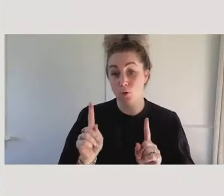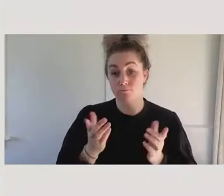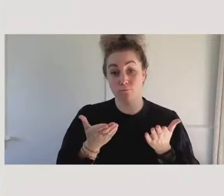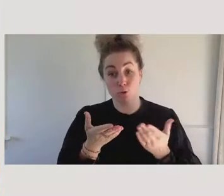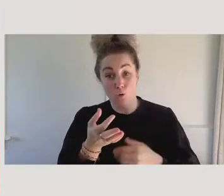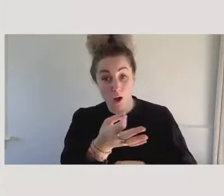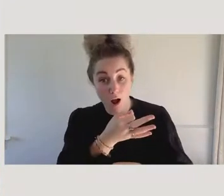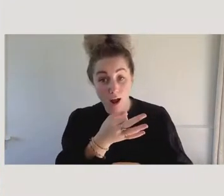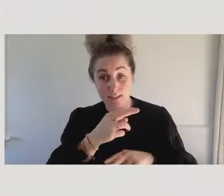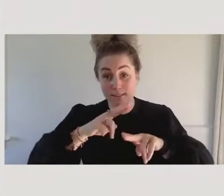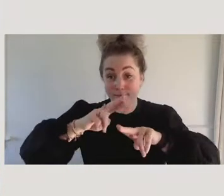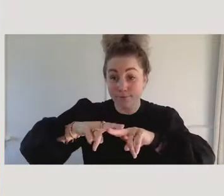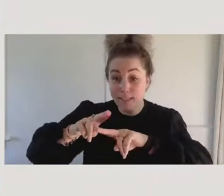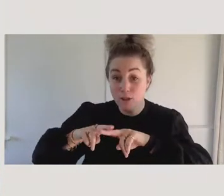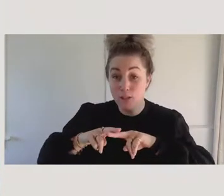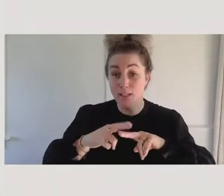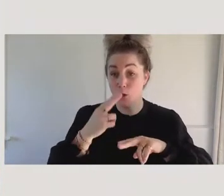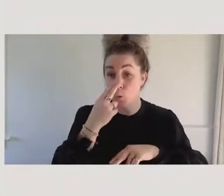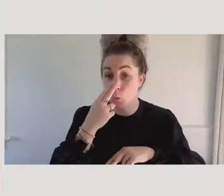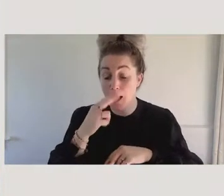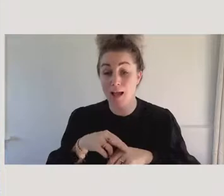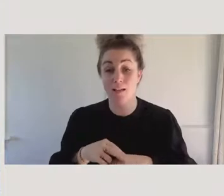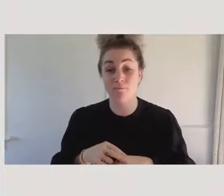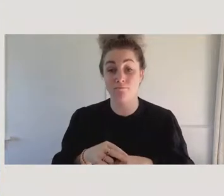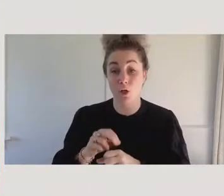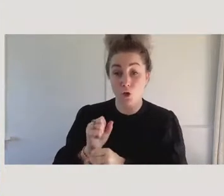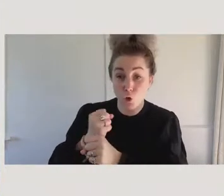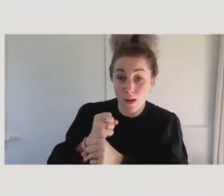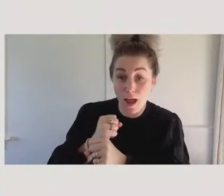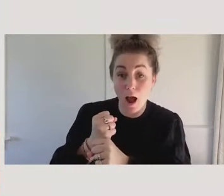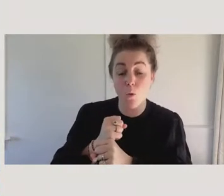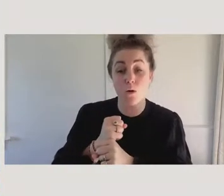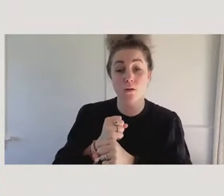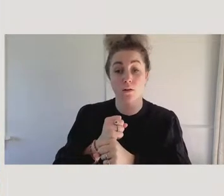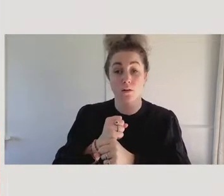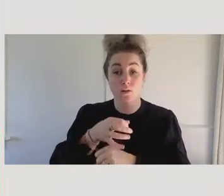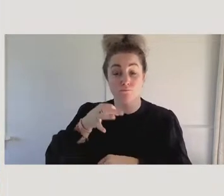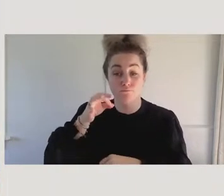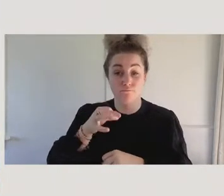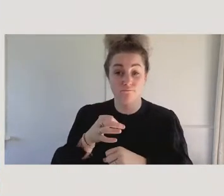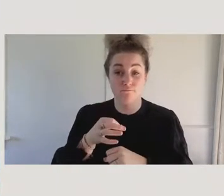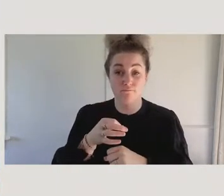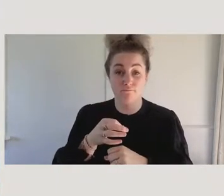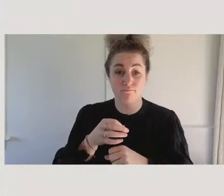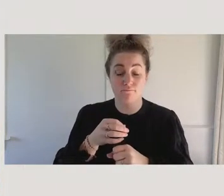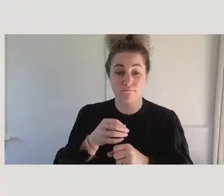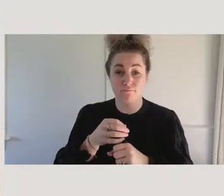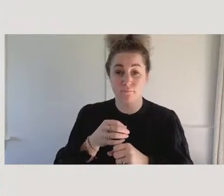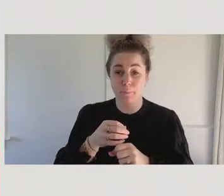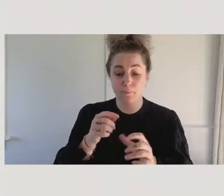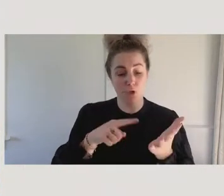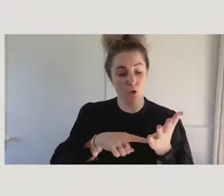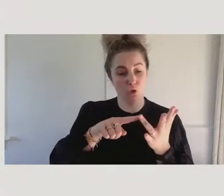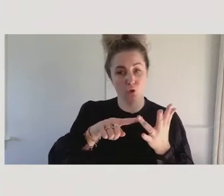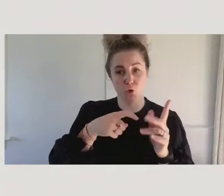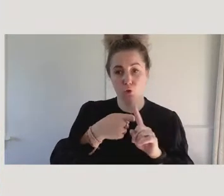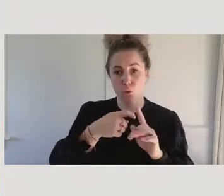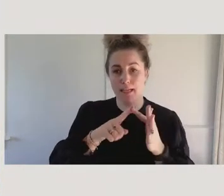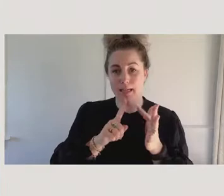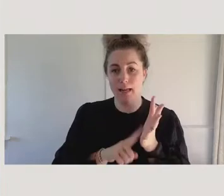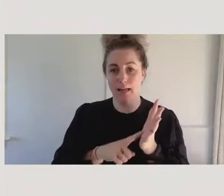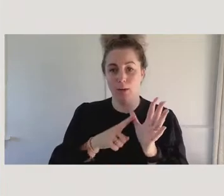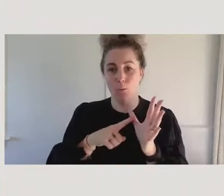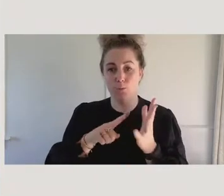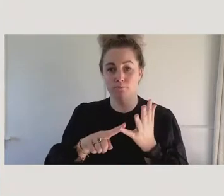Islands Fiji newey tokilau and Tonga Arts professionals within on the ground there and